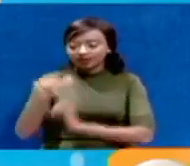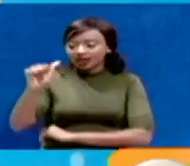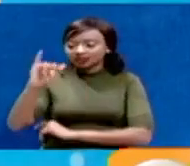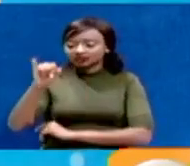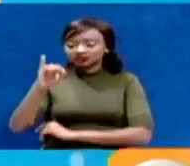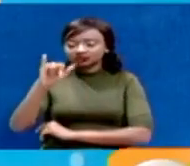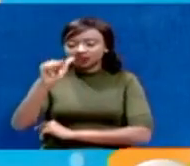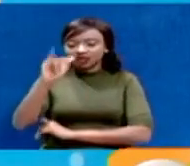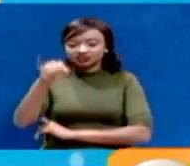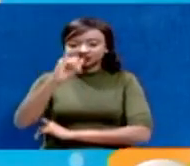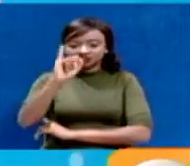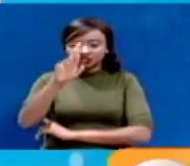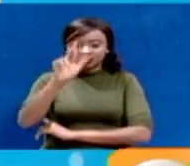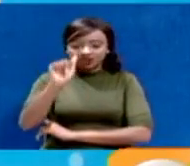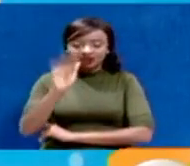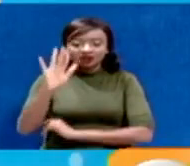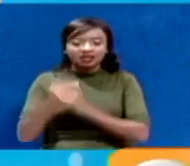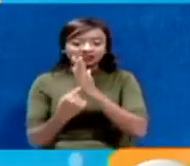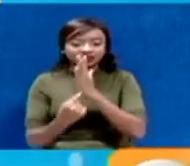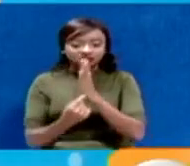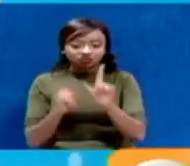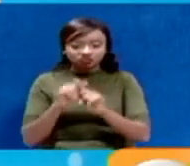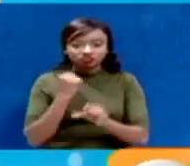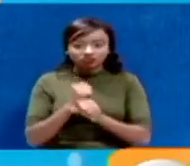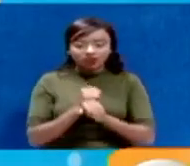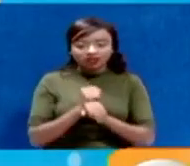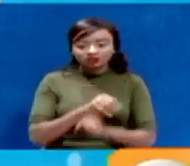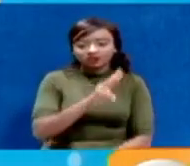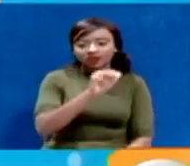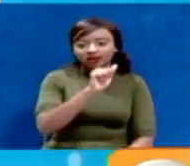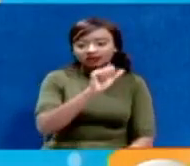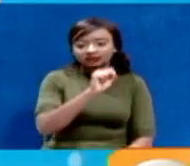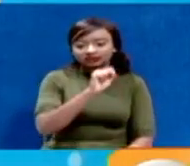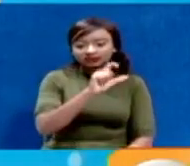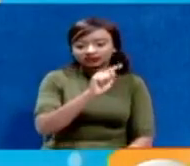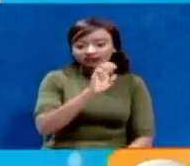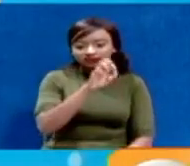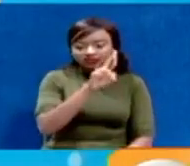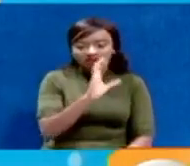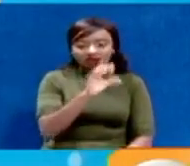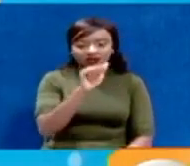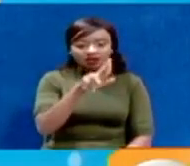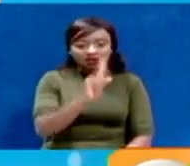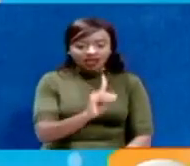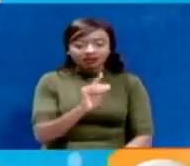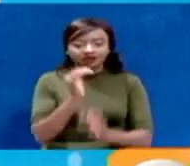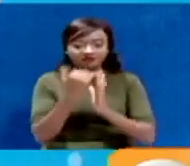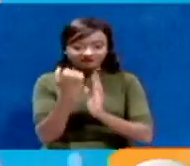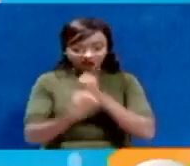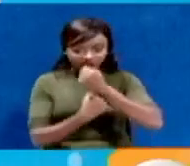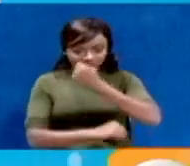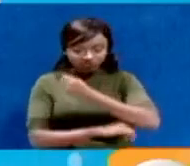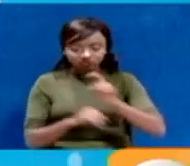we're currently working with the MasterCard Foundation as well as KEPSA to ensure that we're seeing a lot more people getting opportunities to